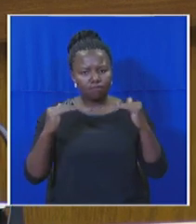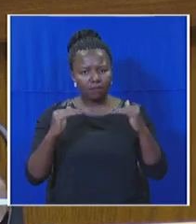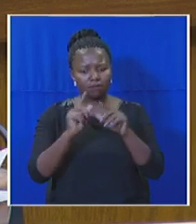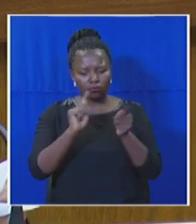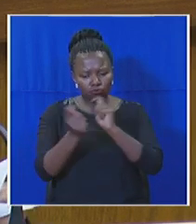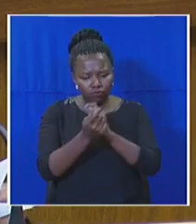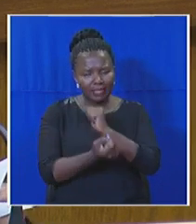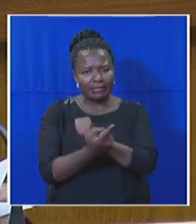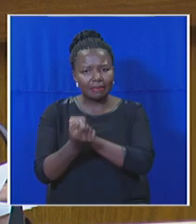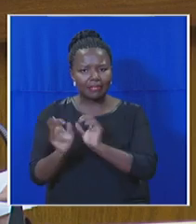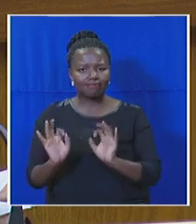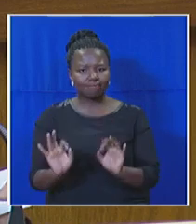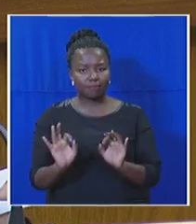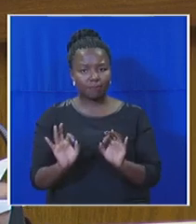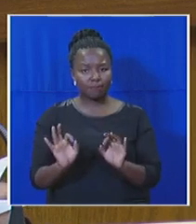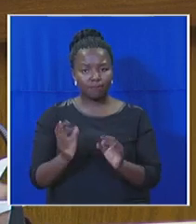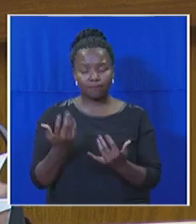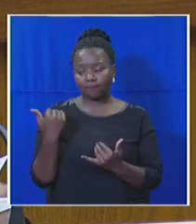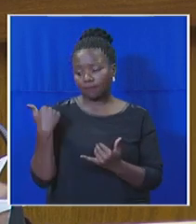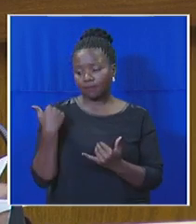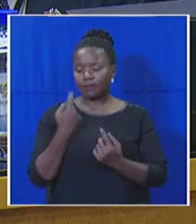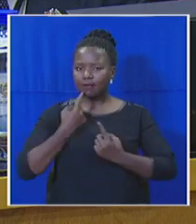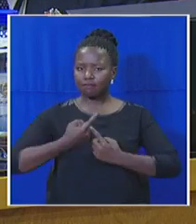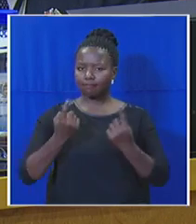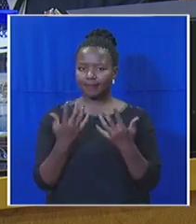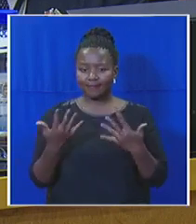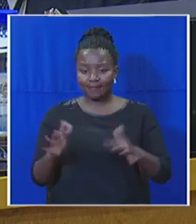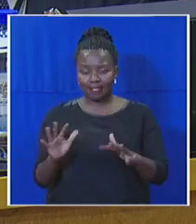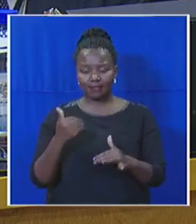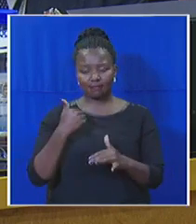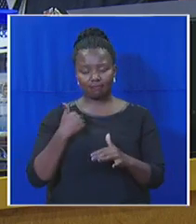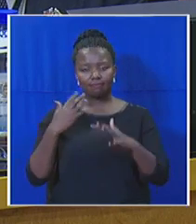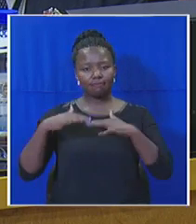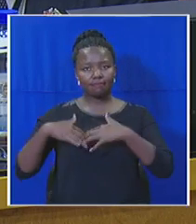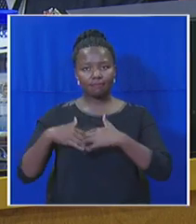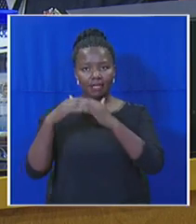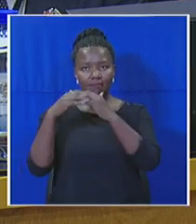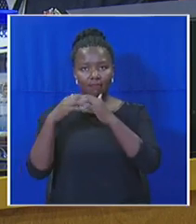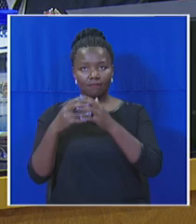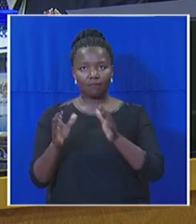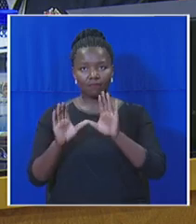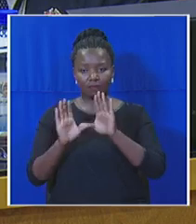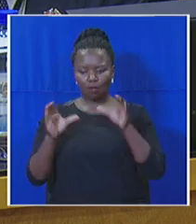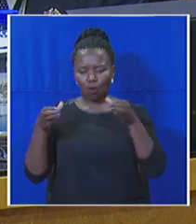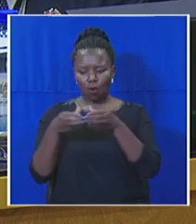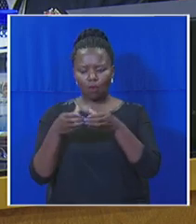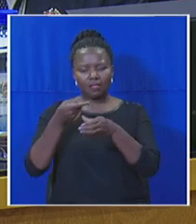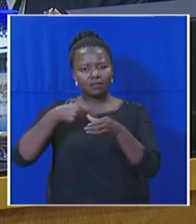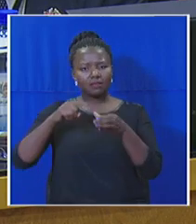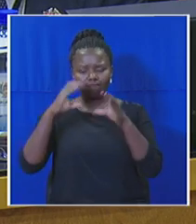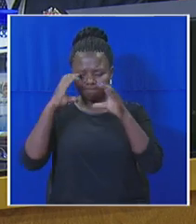As announced recently, I'm also establishing a commission to look at